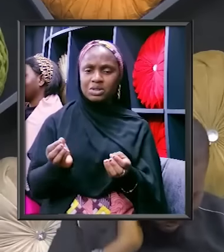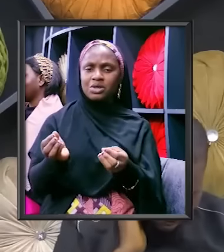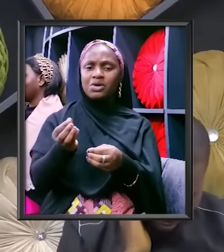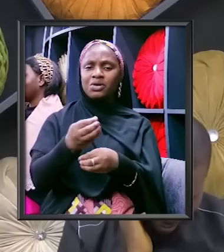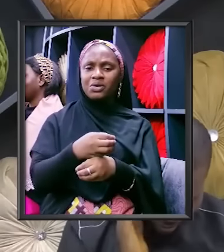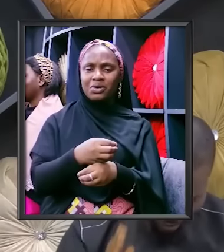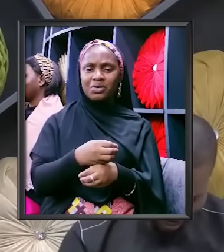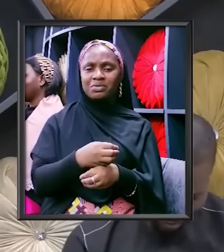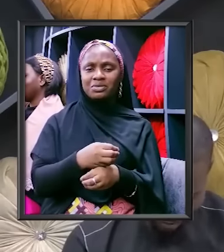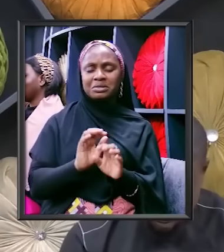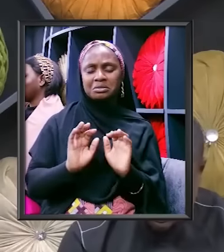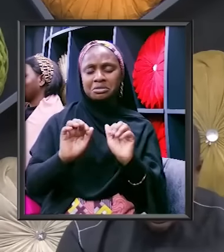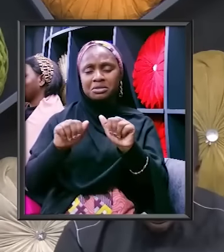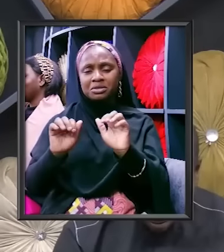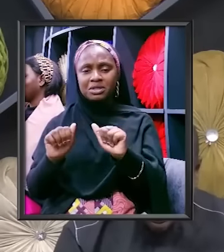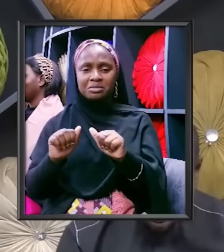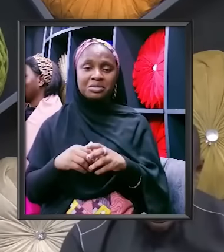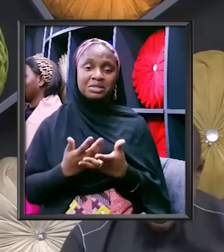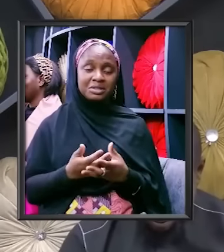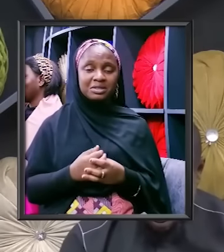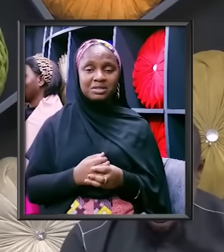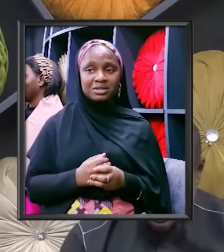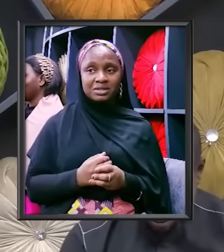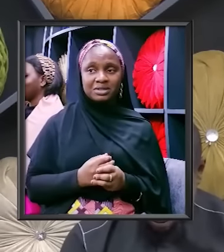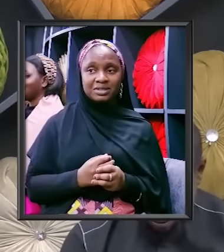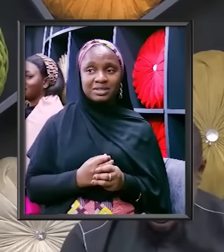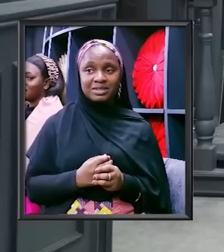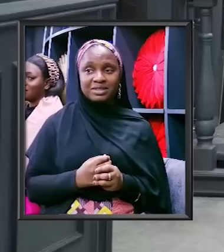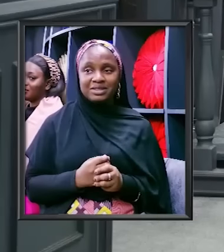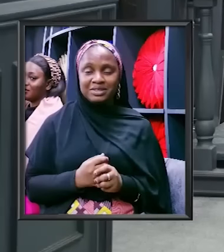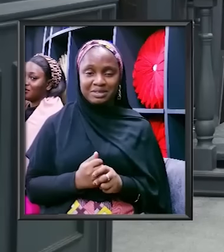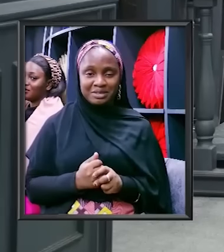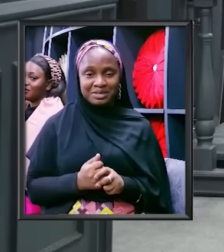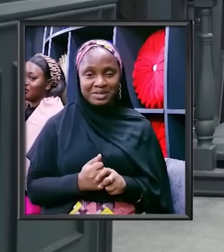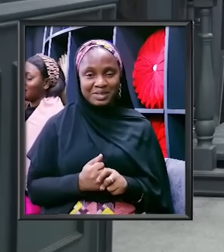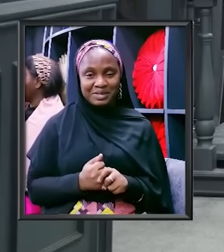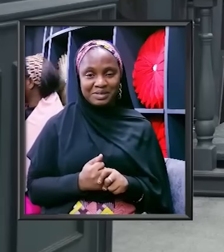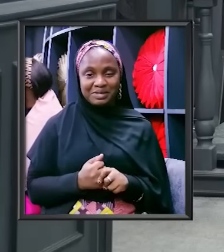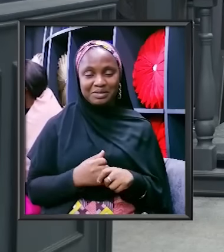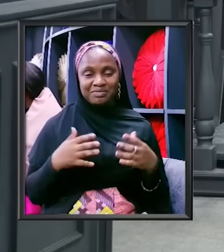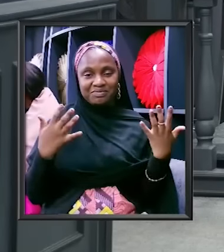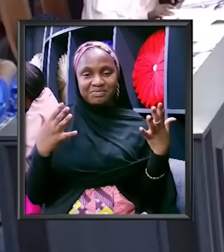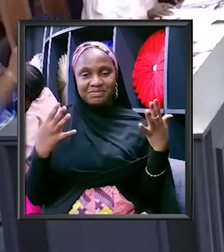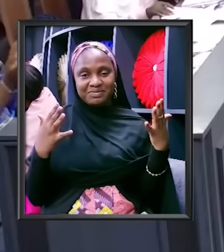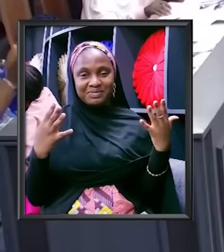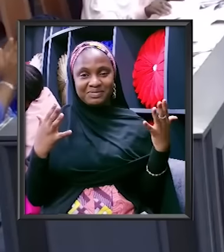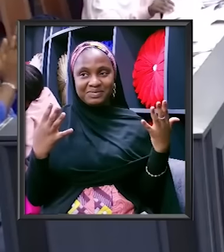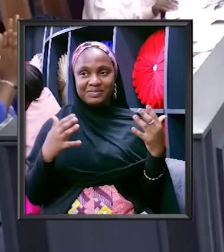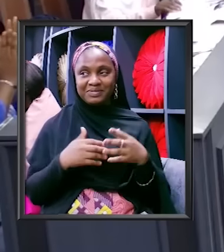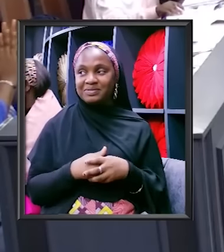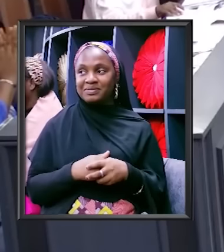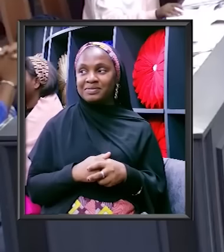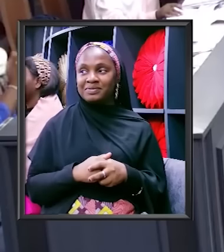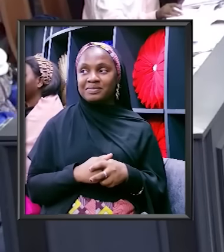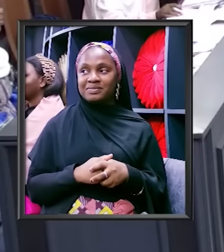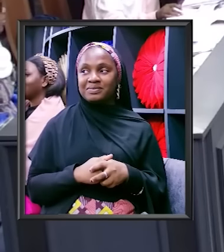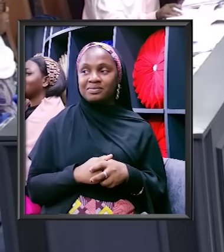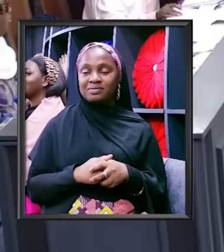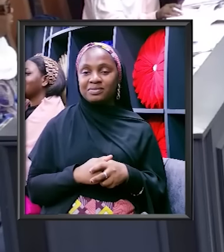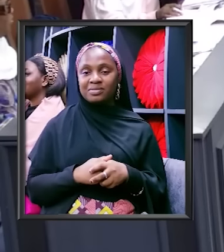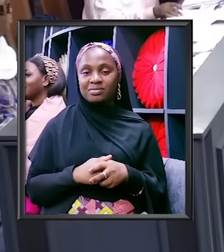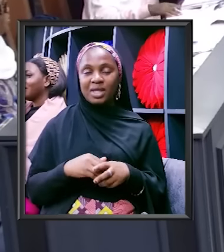massage anyway. Hey! Now that kind of official massage that they look for now. So reward